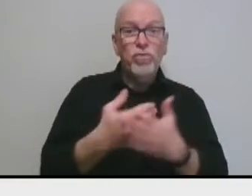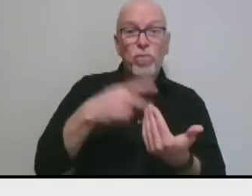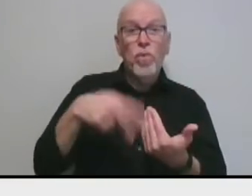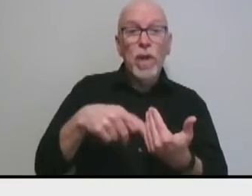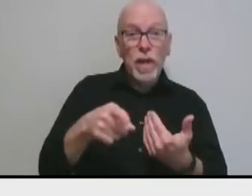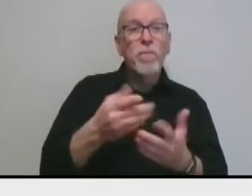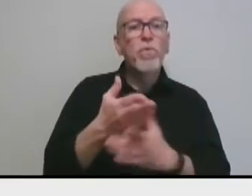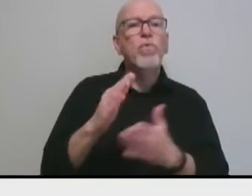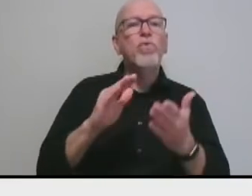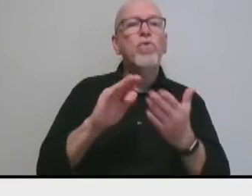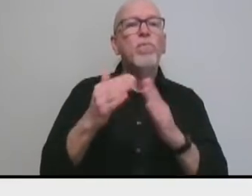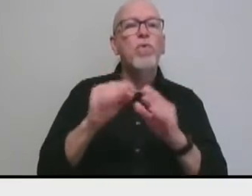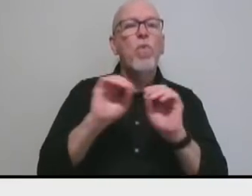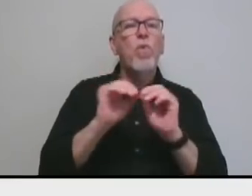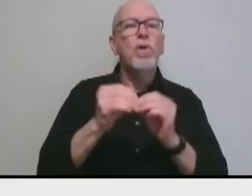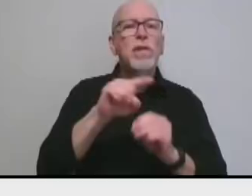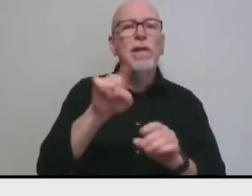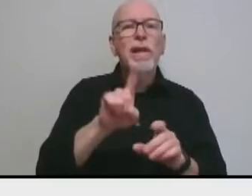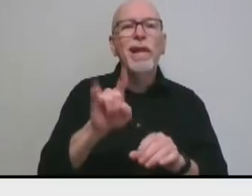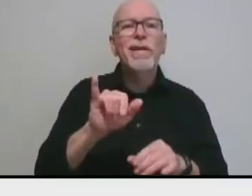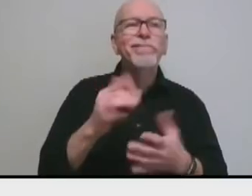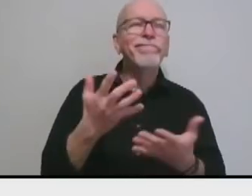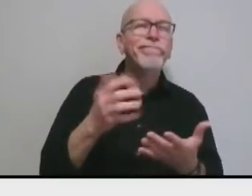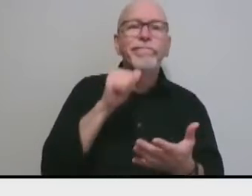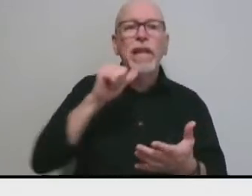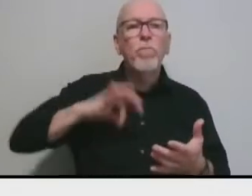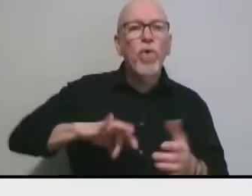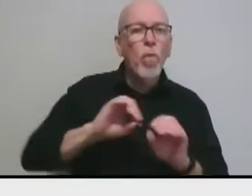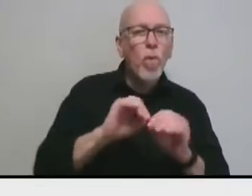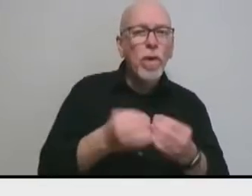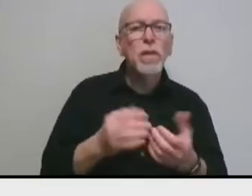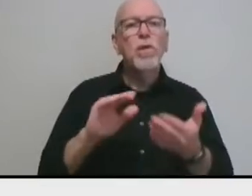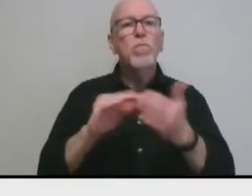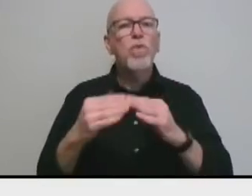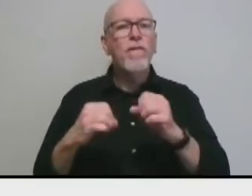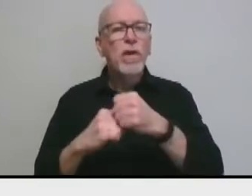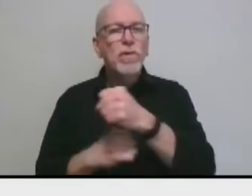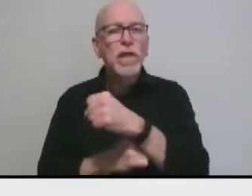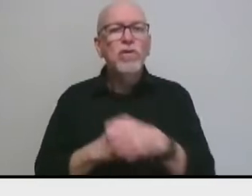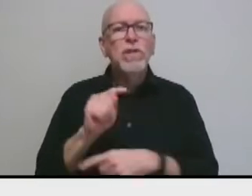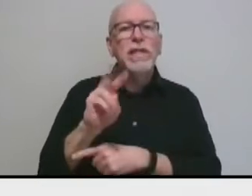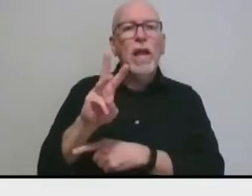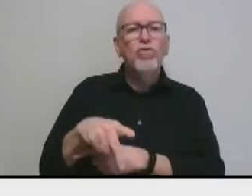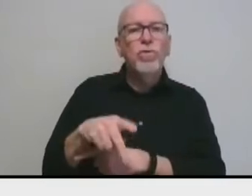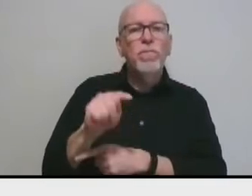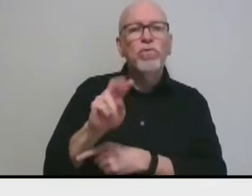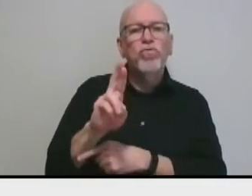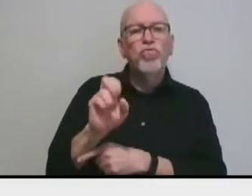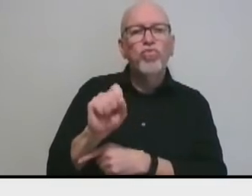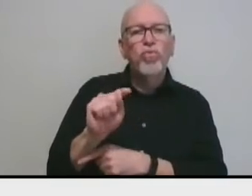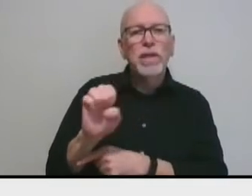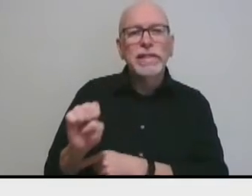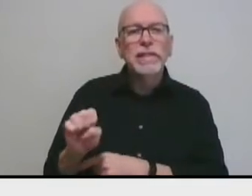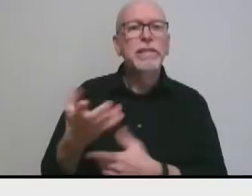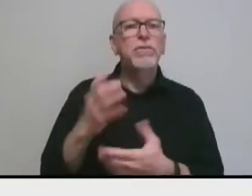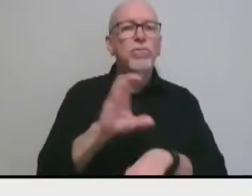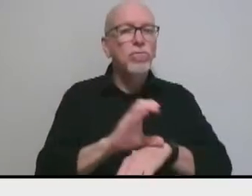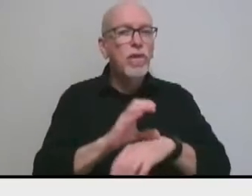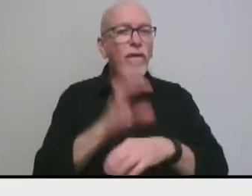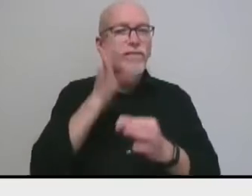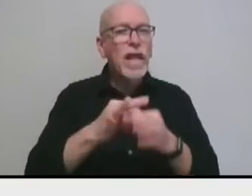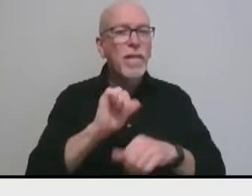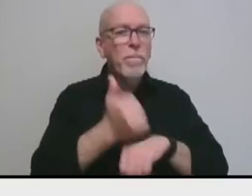community organizations like not-for-profits, community foundations, township trustees, faith-based organizations, and our